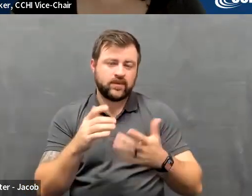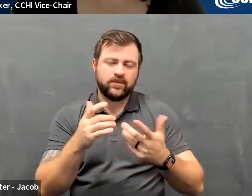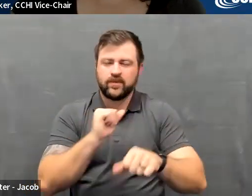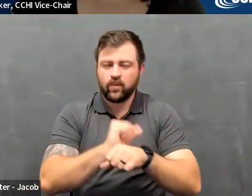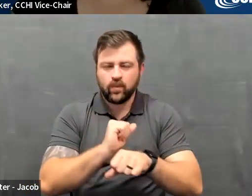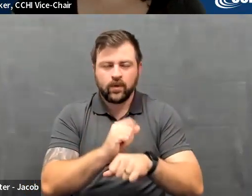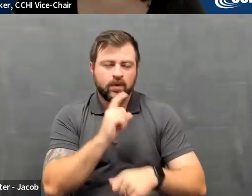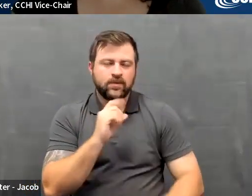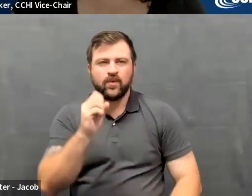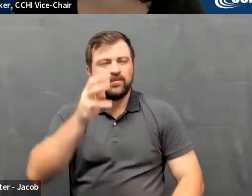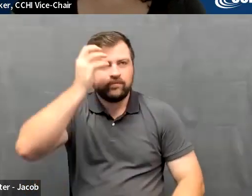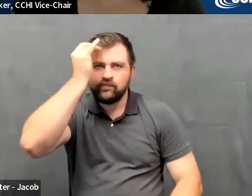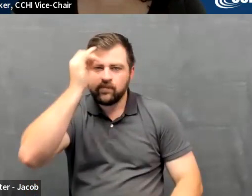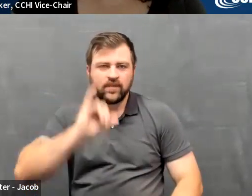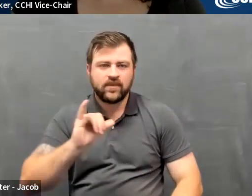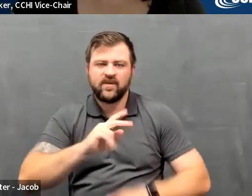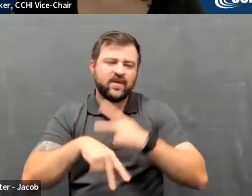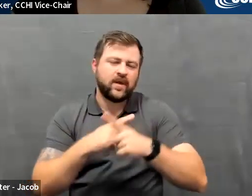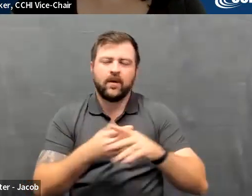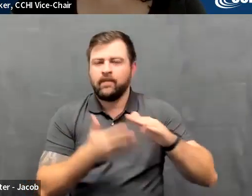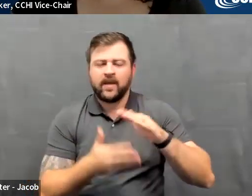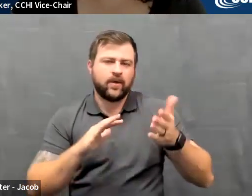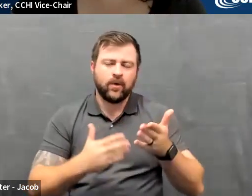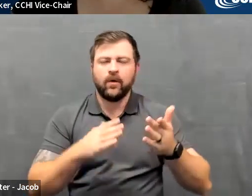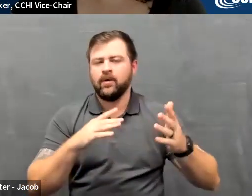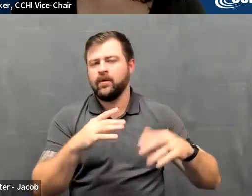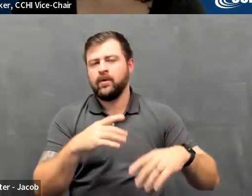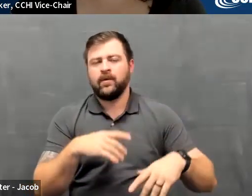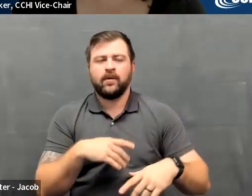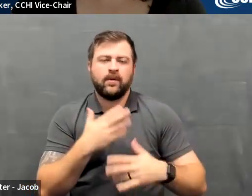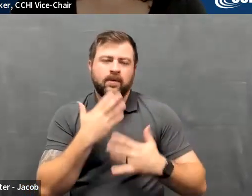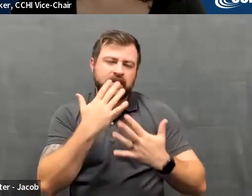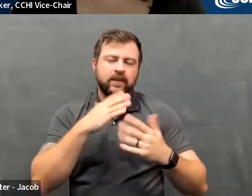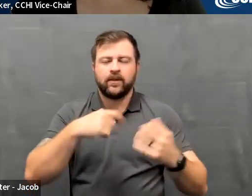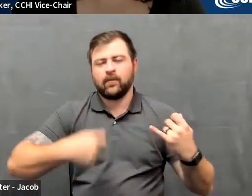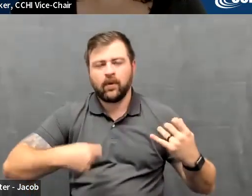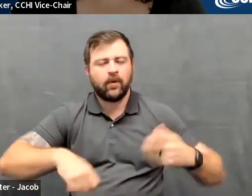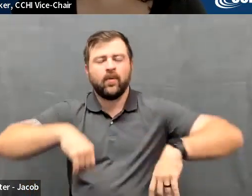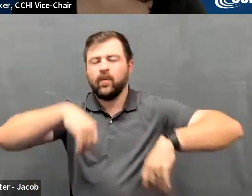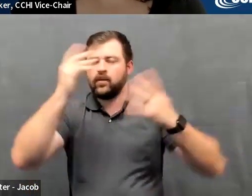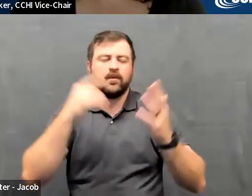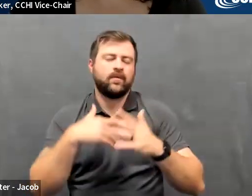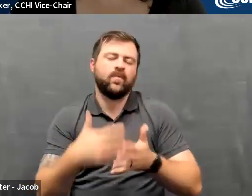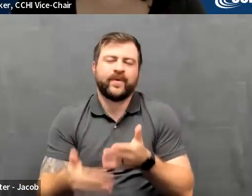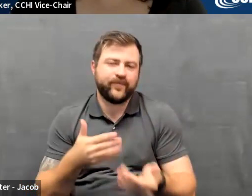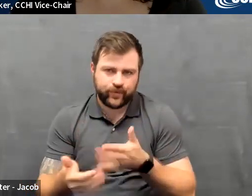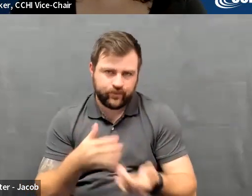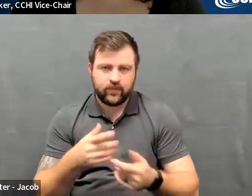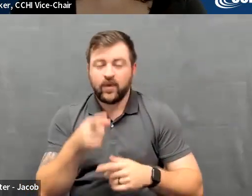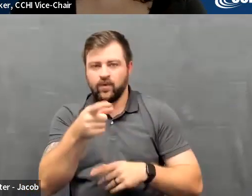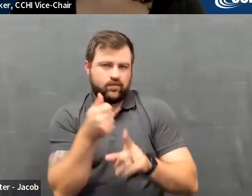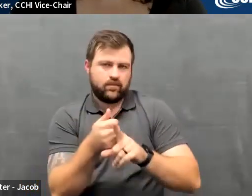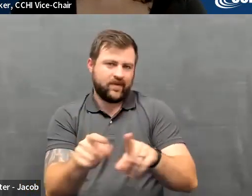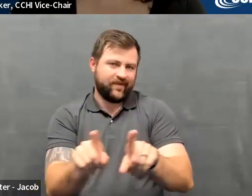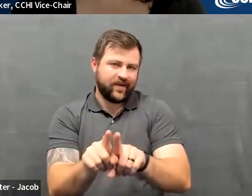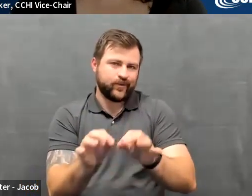think of any kind of, you know, baking, cooking, or singing, playing the guitar, whatever it is. You, as an interpreter,